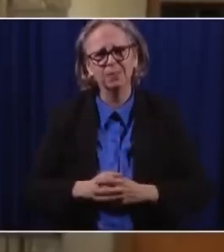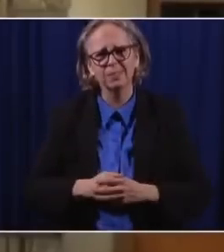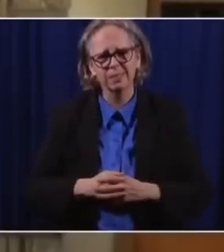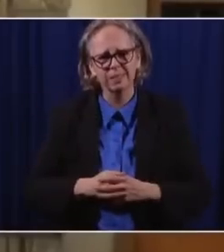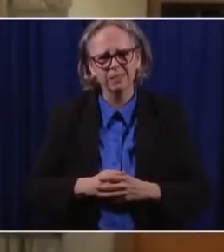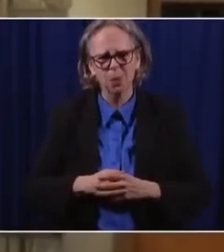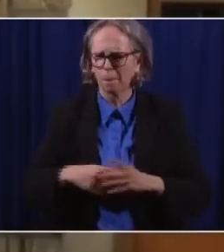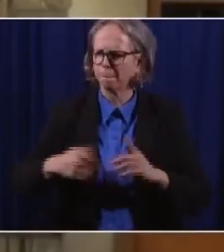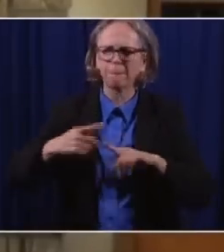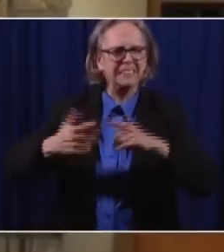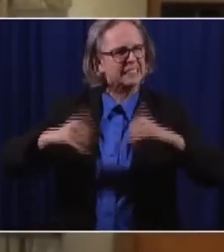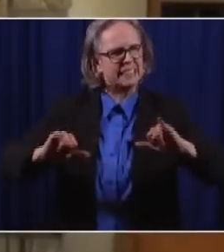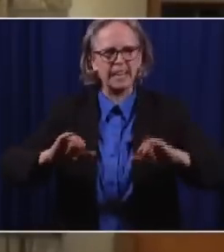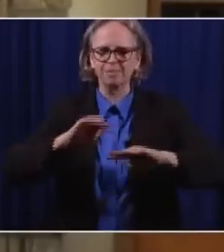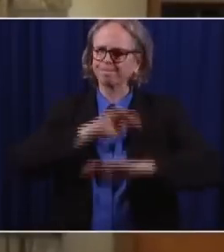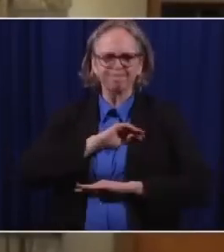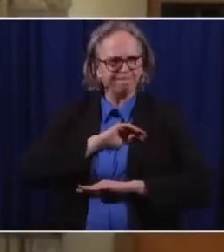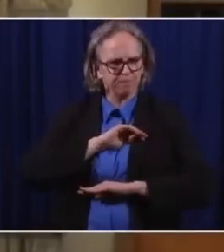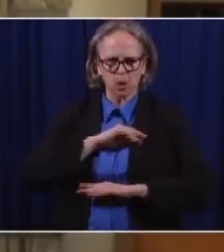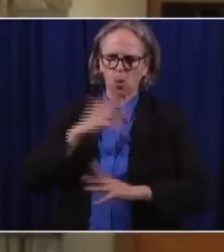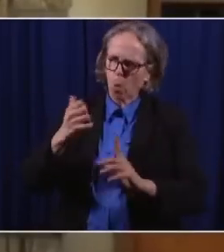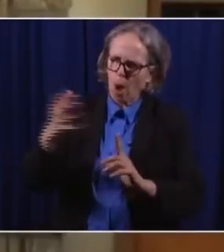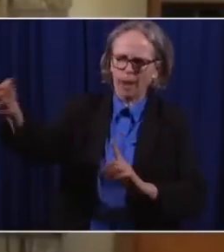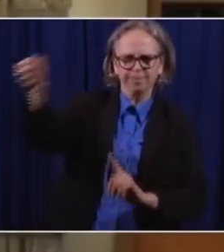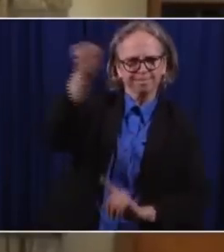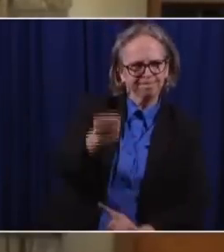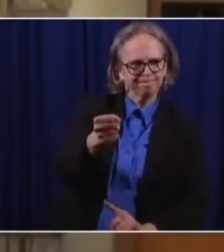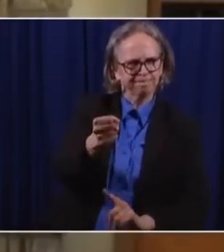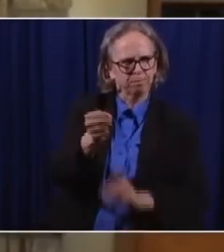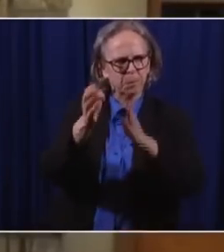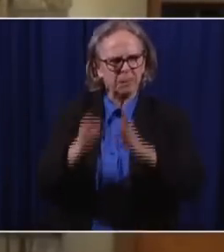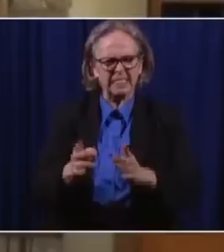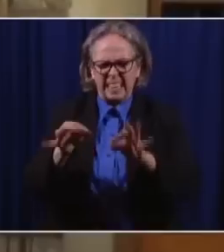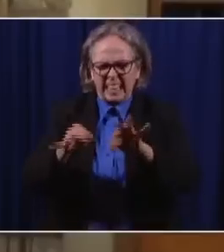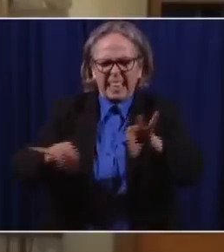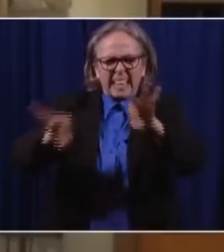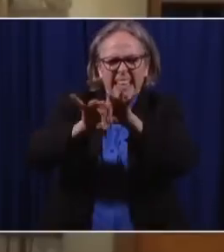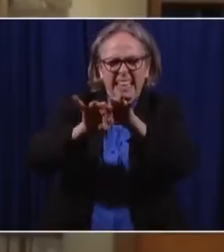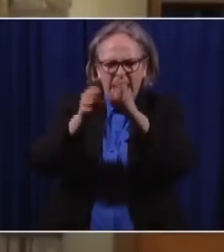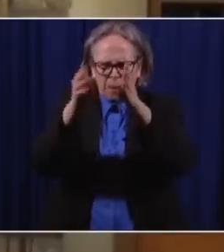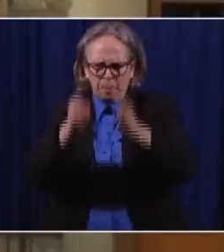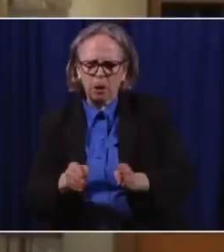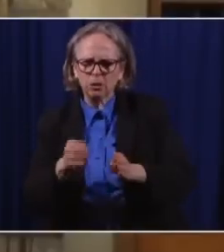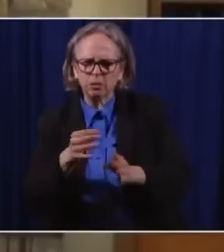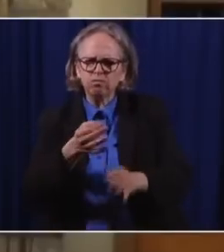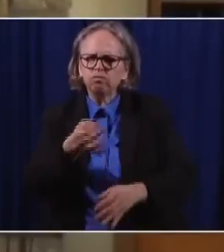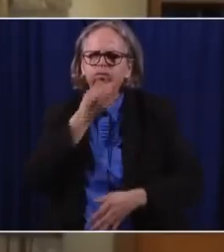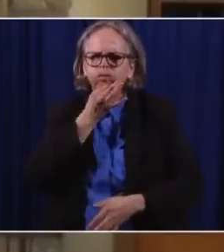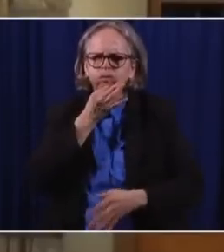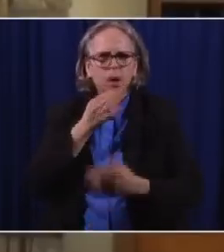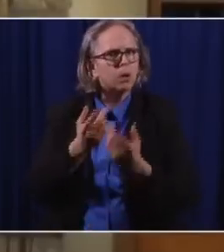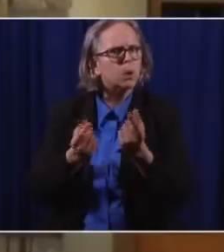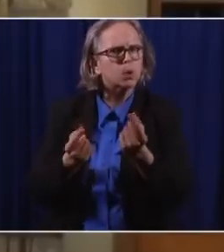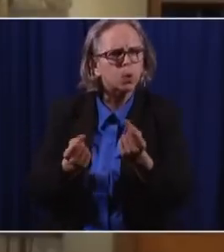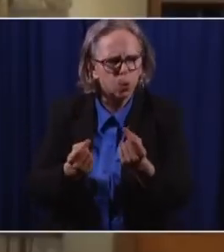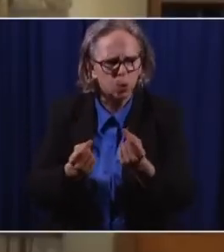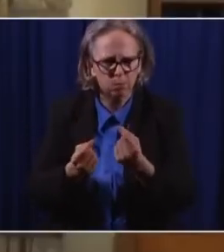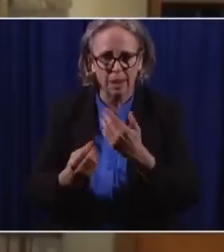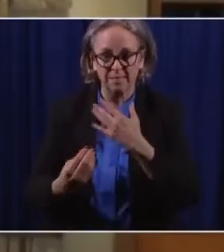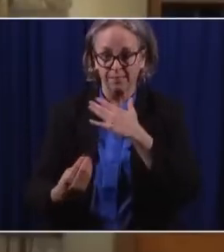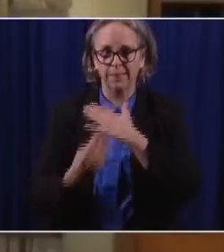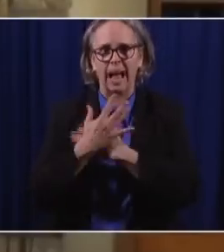key physician, though, at the Department of Health who has a direct line to me and someone who I can rely on every single